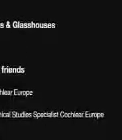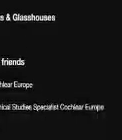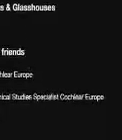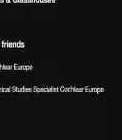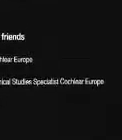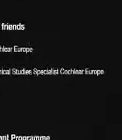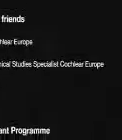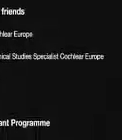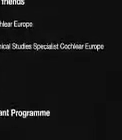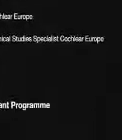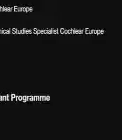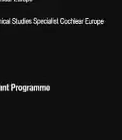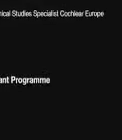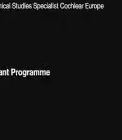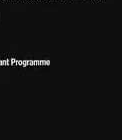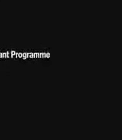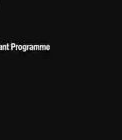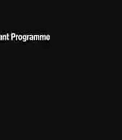Well that's far